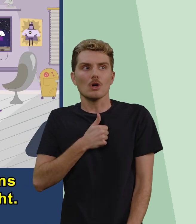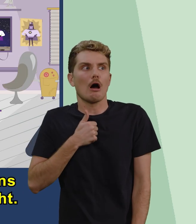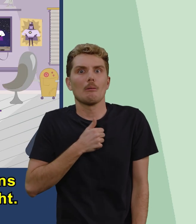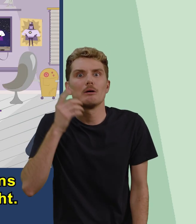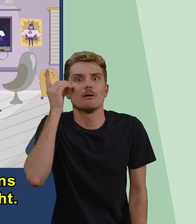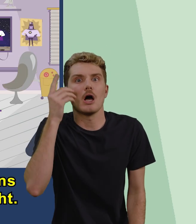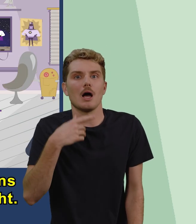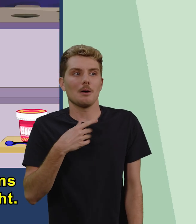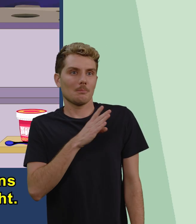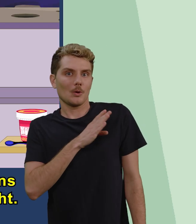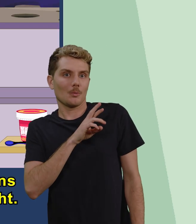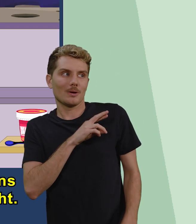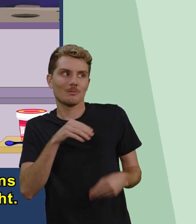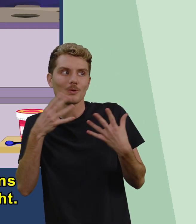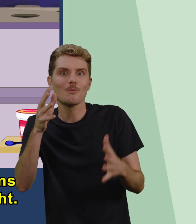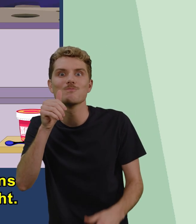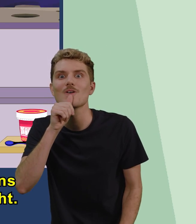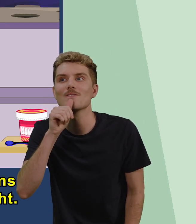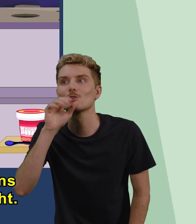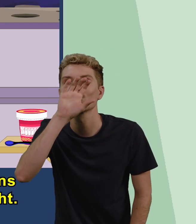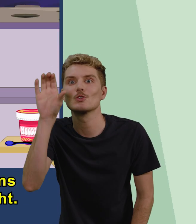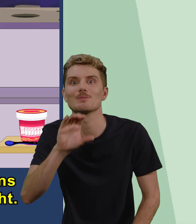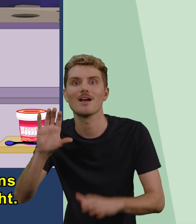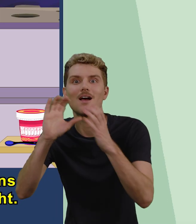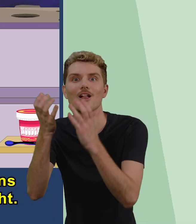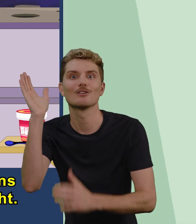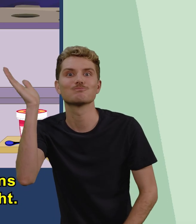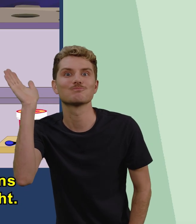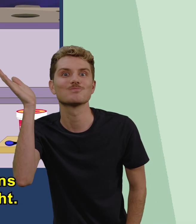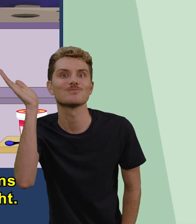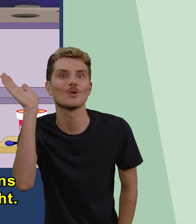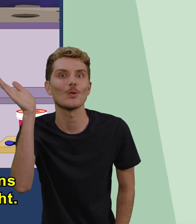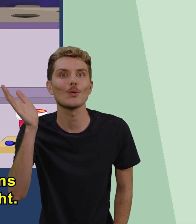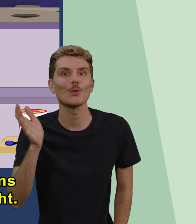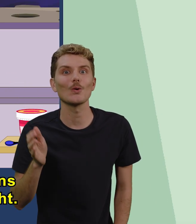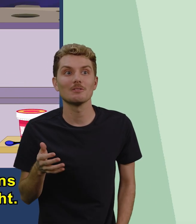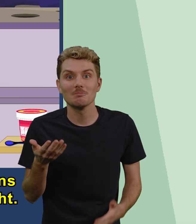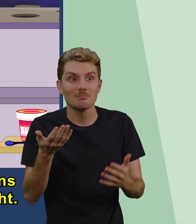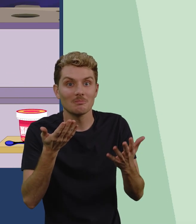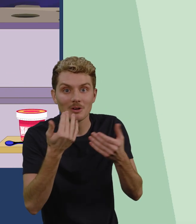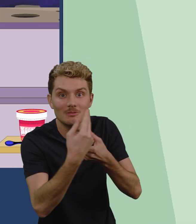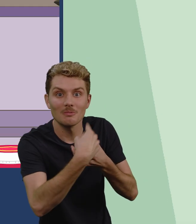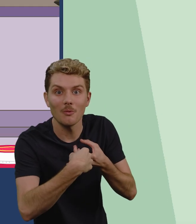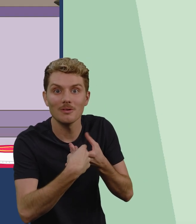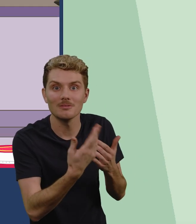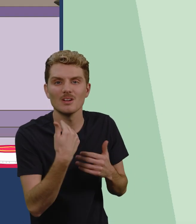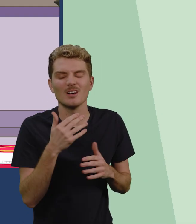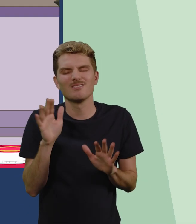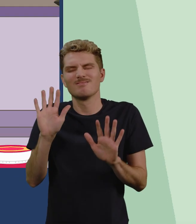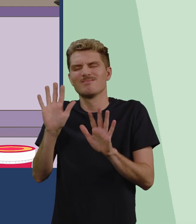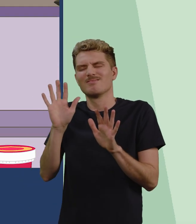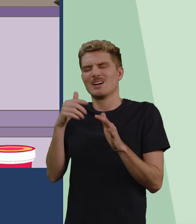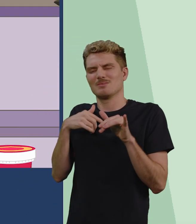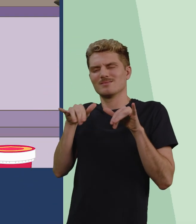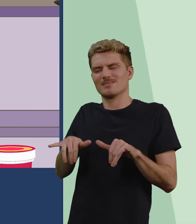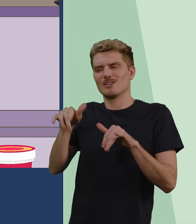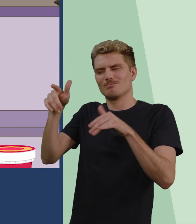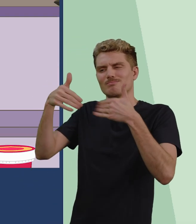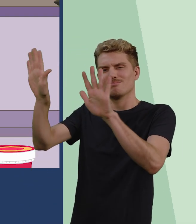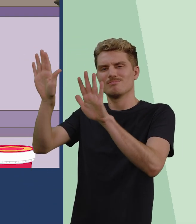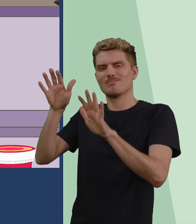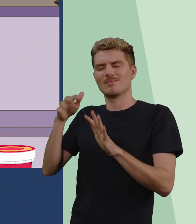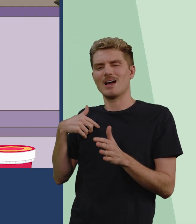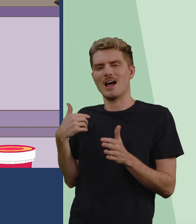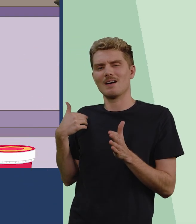Oh, sorry, Dex, but Baskin-Robbins is hosting a private Zoom class today. You in? No, I'm afraid you'll have to